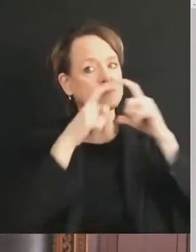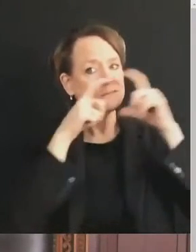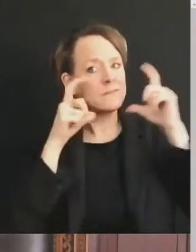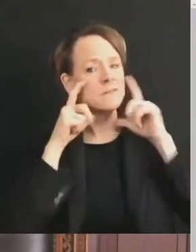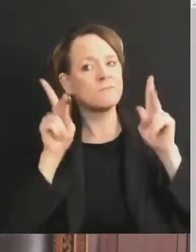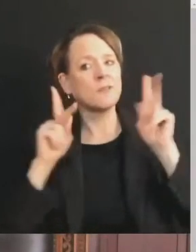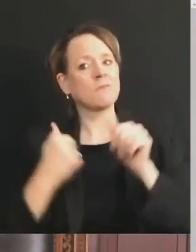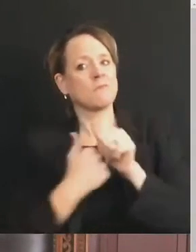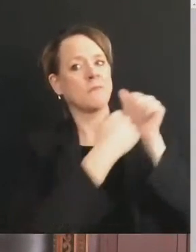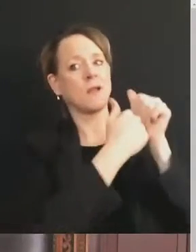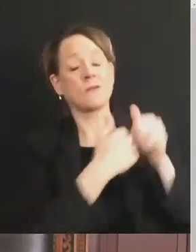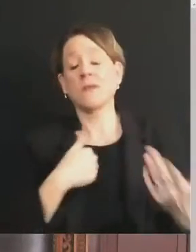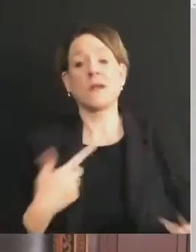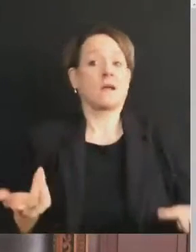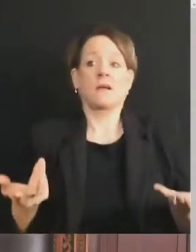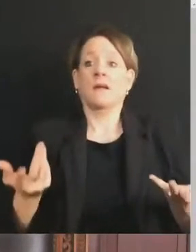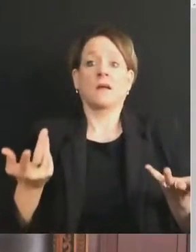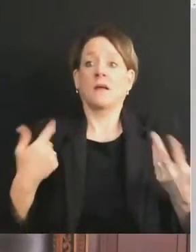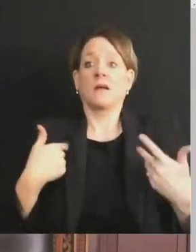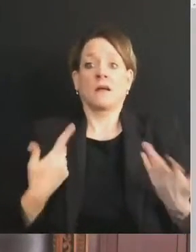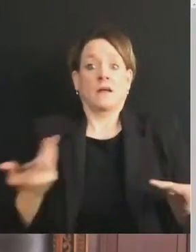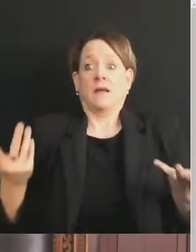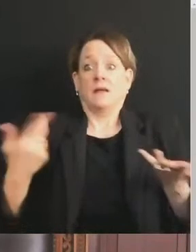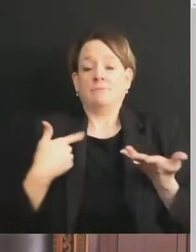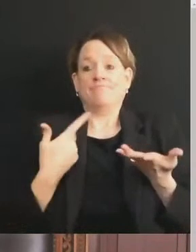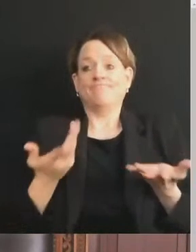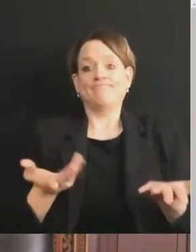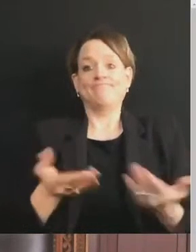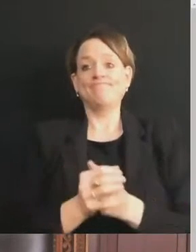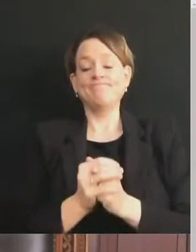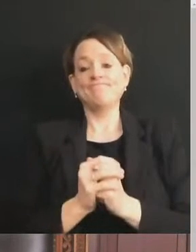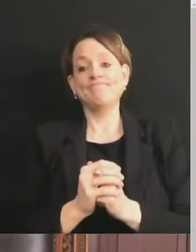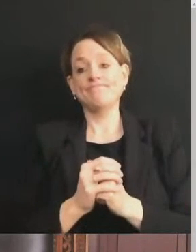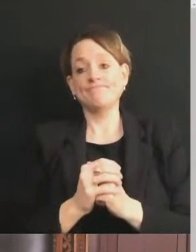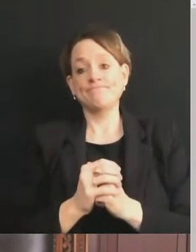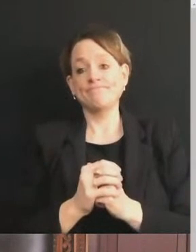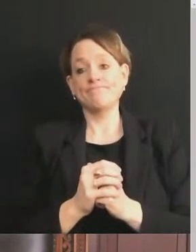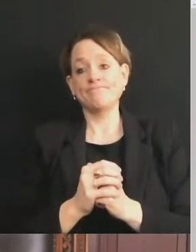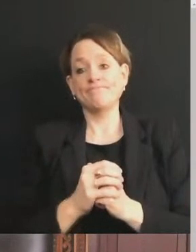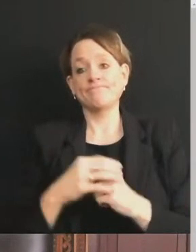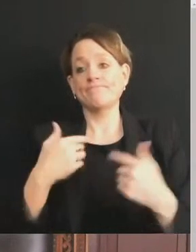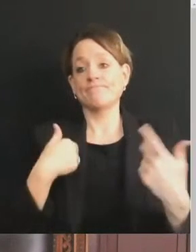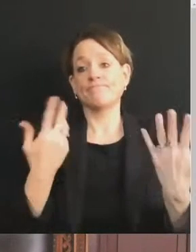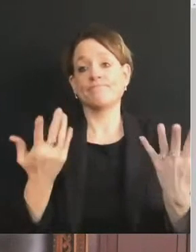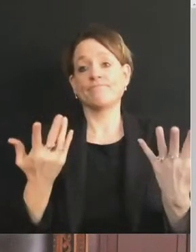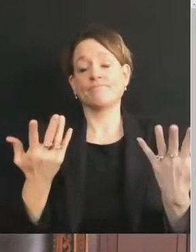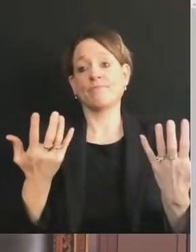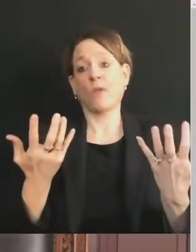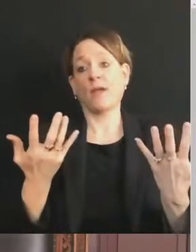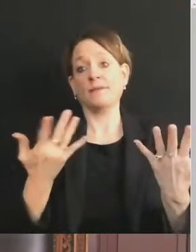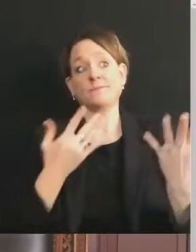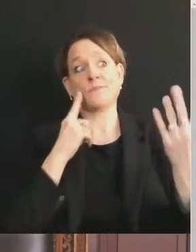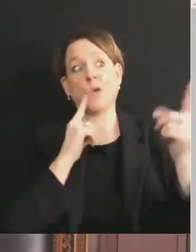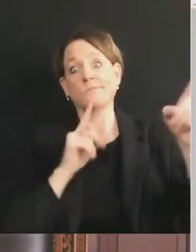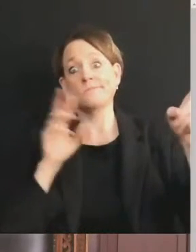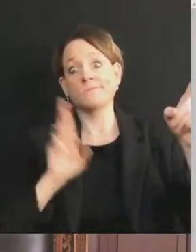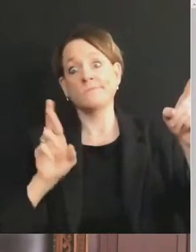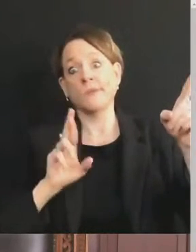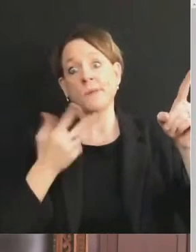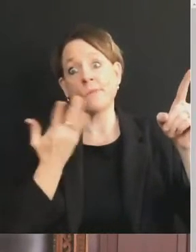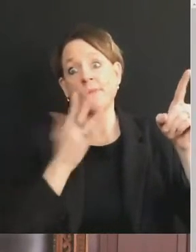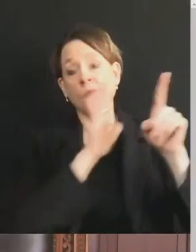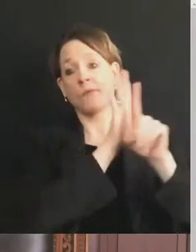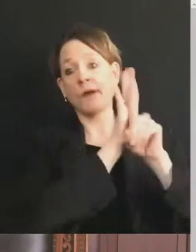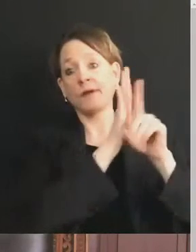long time for a plan that the Republicans were going to put into place in last April. Haven't seen